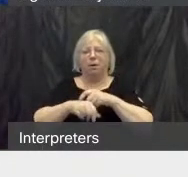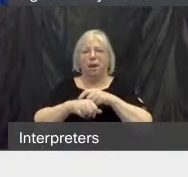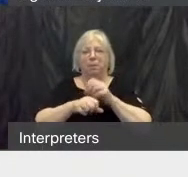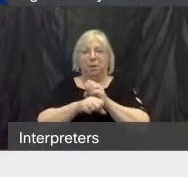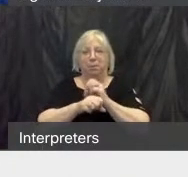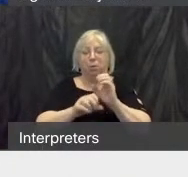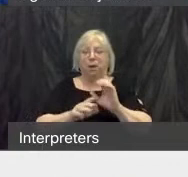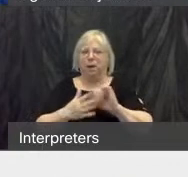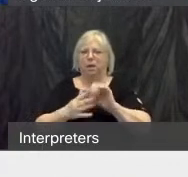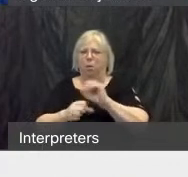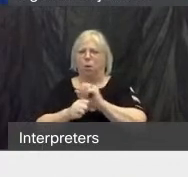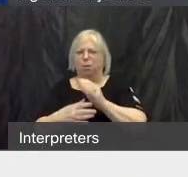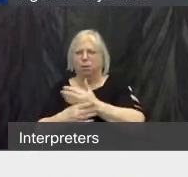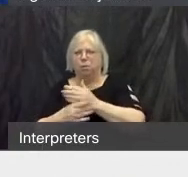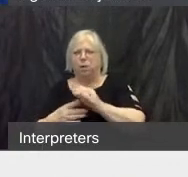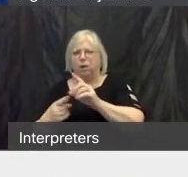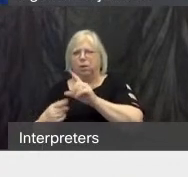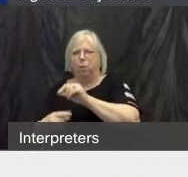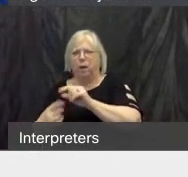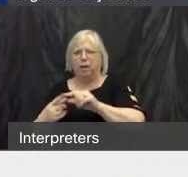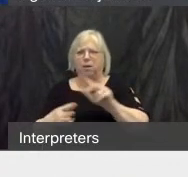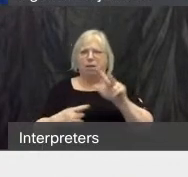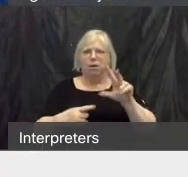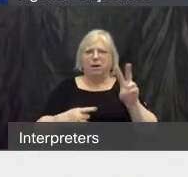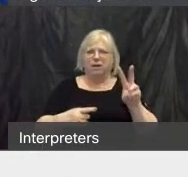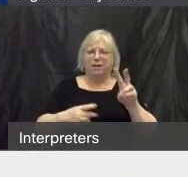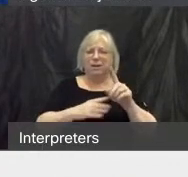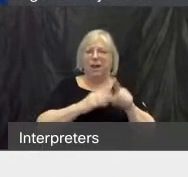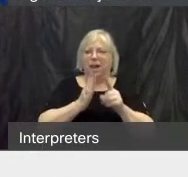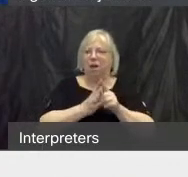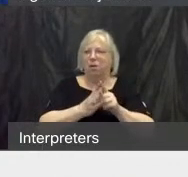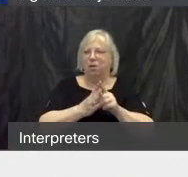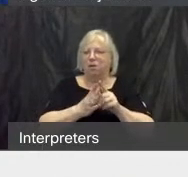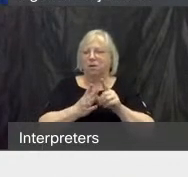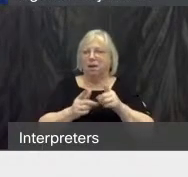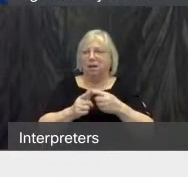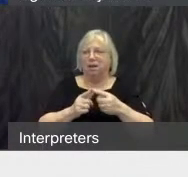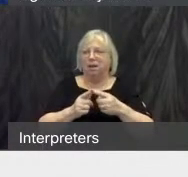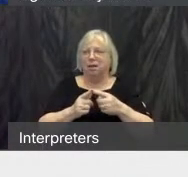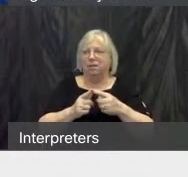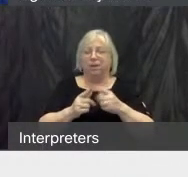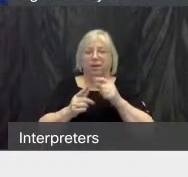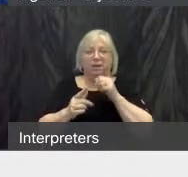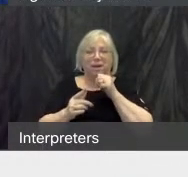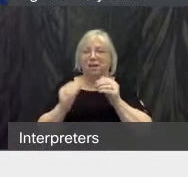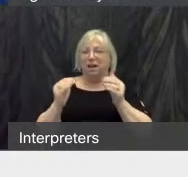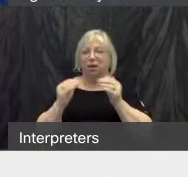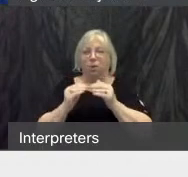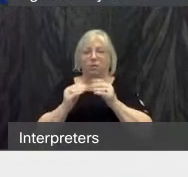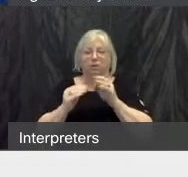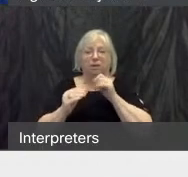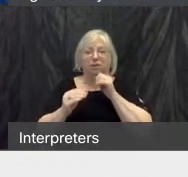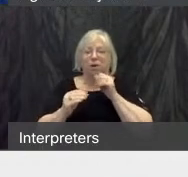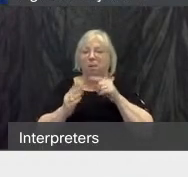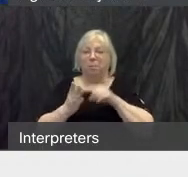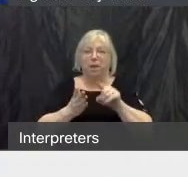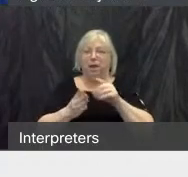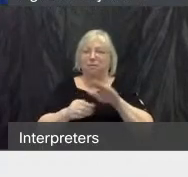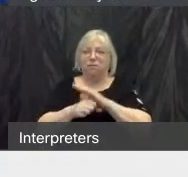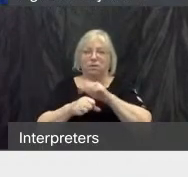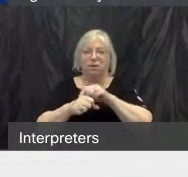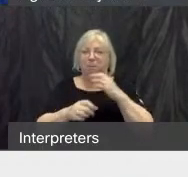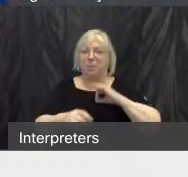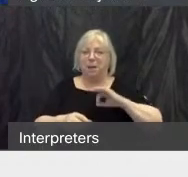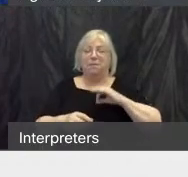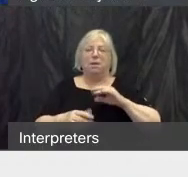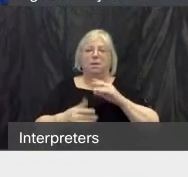work between 20 and 36 hours a week, that's the equivalent. The only thing it's not an equivalent of is we're not paying full-time benefits.